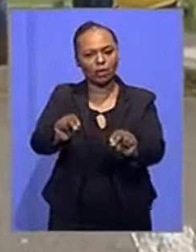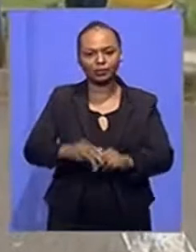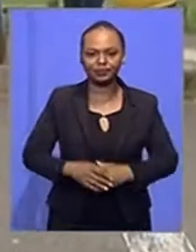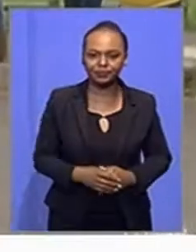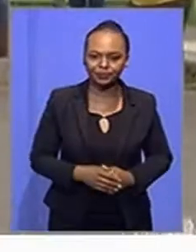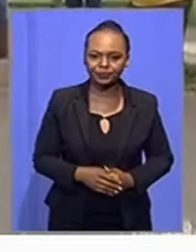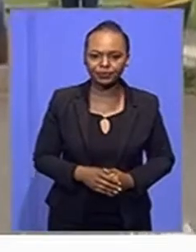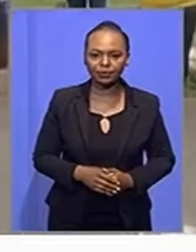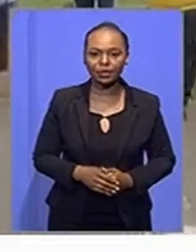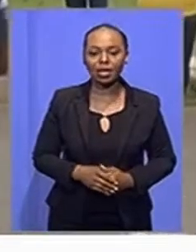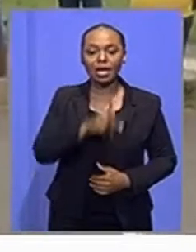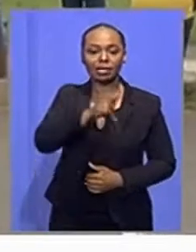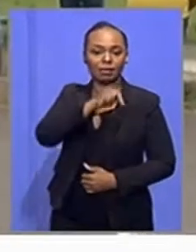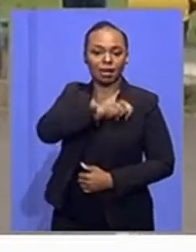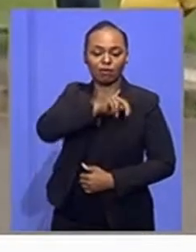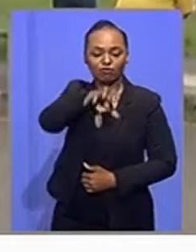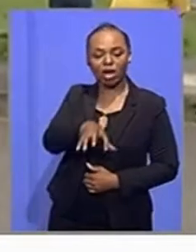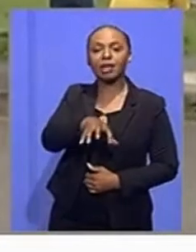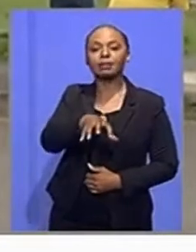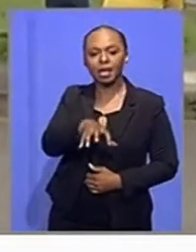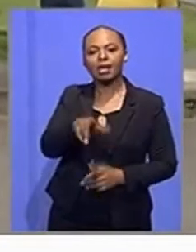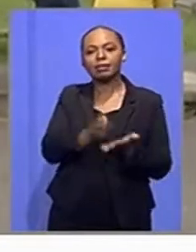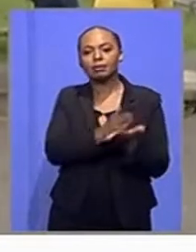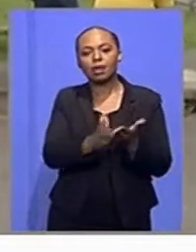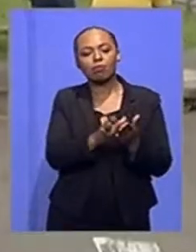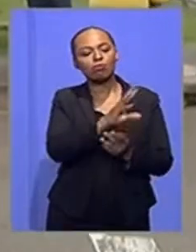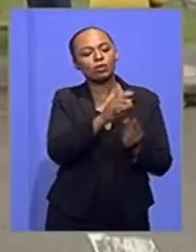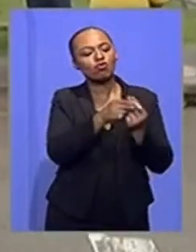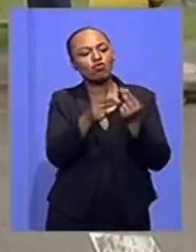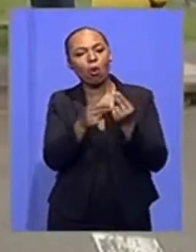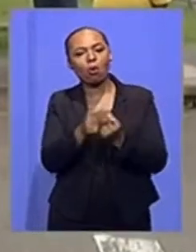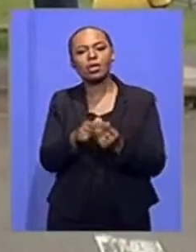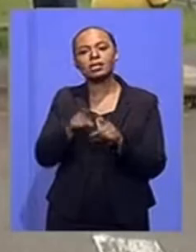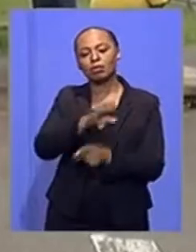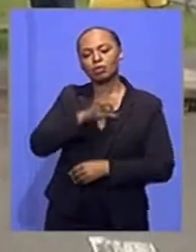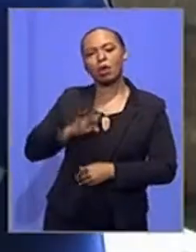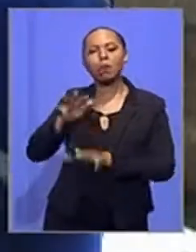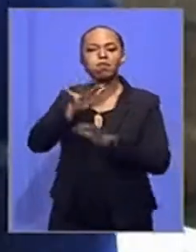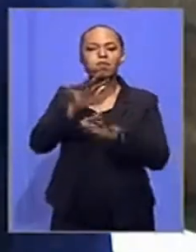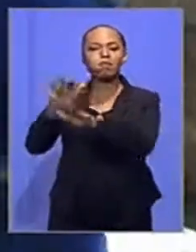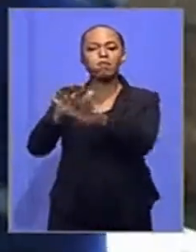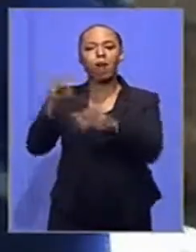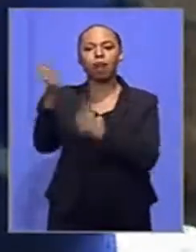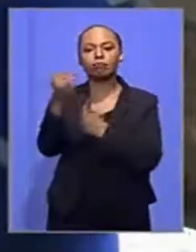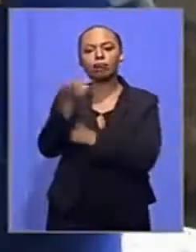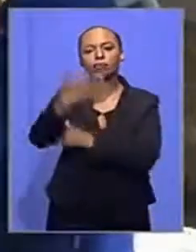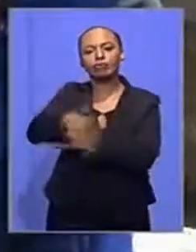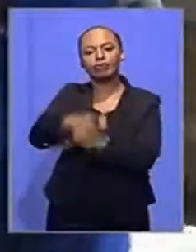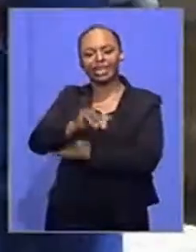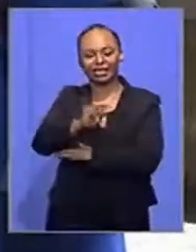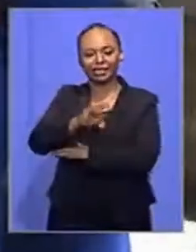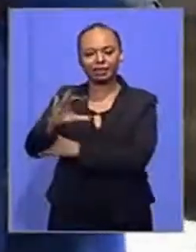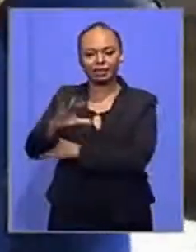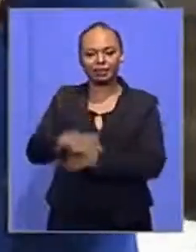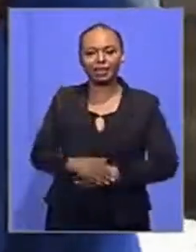ya KwaZulu-Natal ba bangwe ba bašomi le baetapele ba di-unione ba be ba dira ditšhupetšo ka ntle ga dikantoro tša SABC le bona